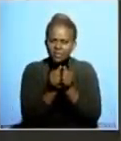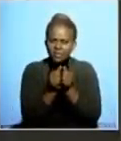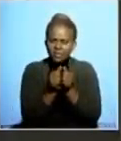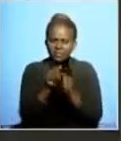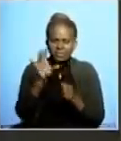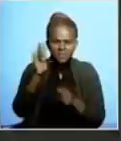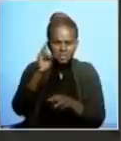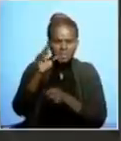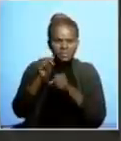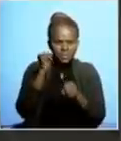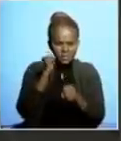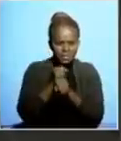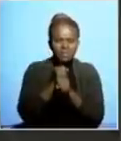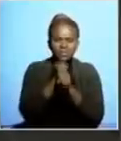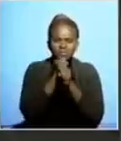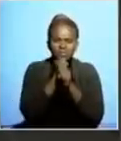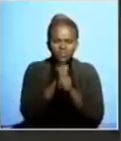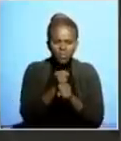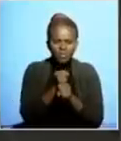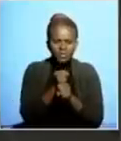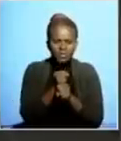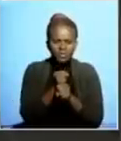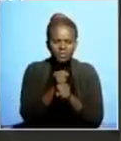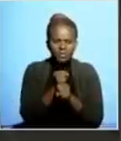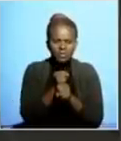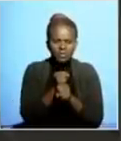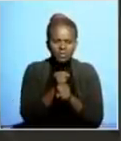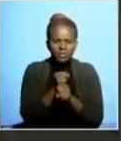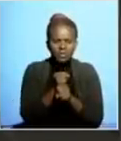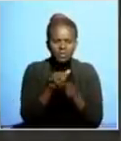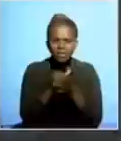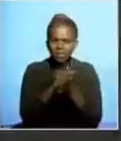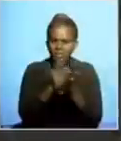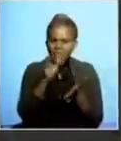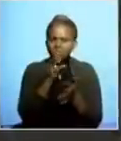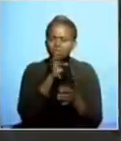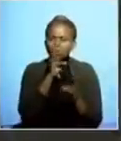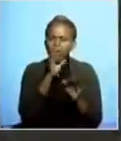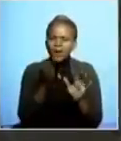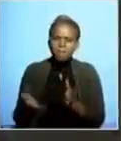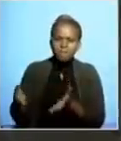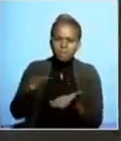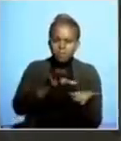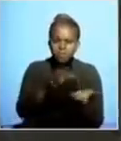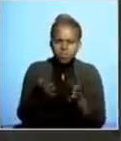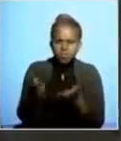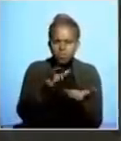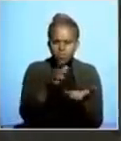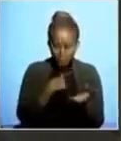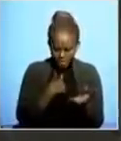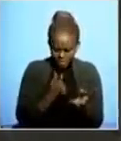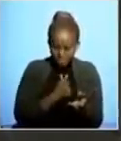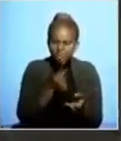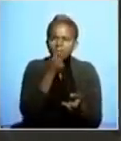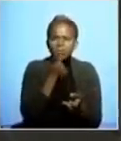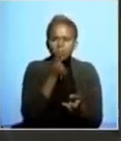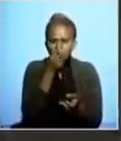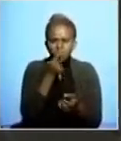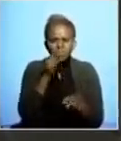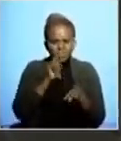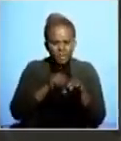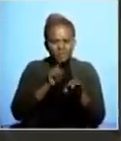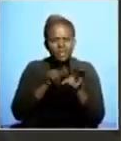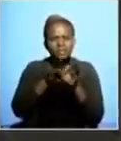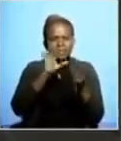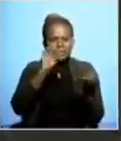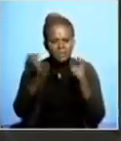7 years of a leaking bucket, no matter how much water we pour. I used to say it in the opposition. I've now seen it.